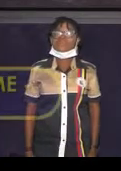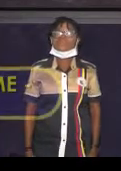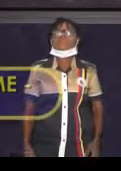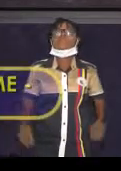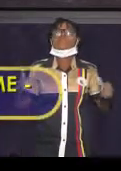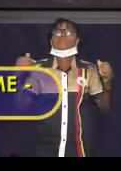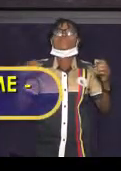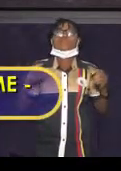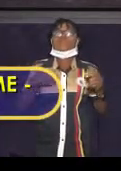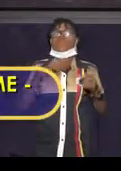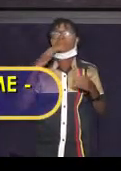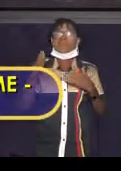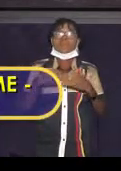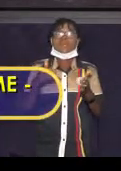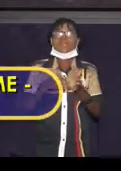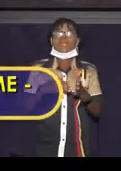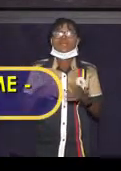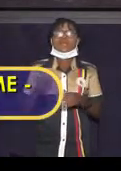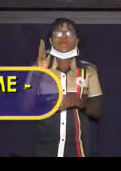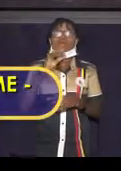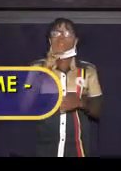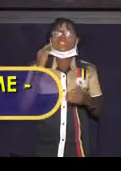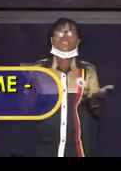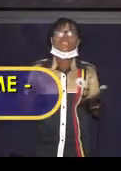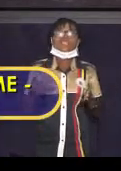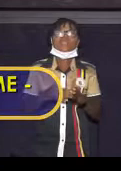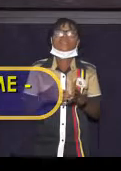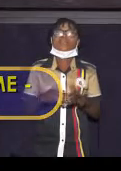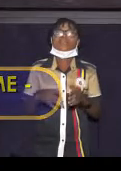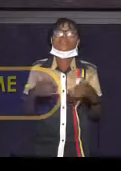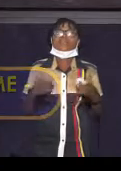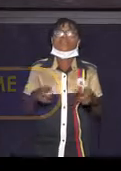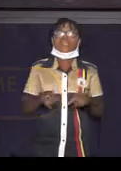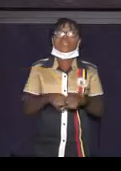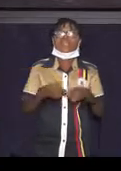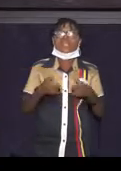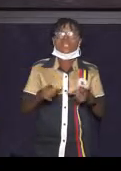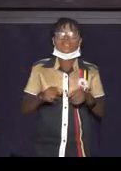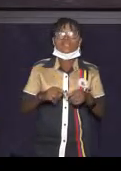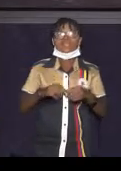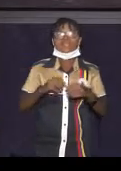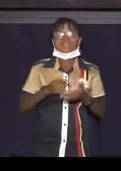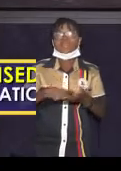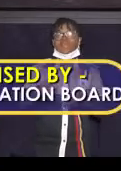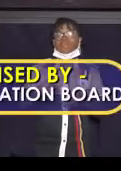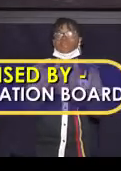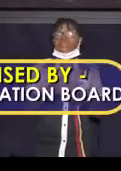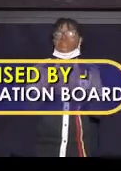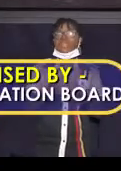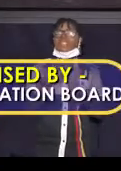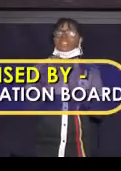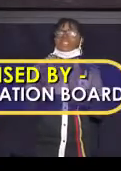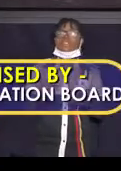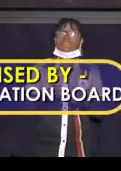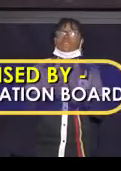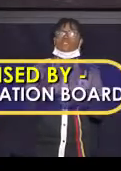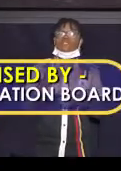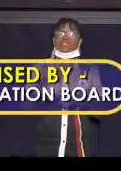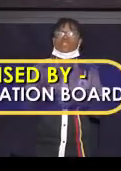Eyes on me. Uncle Popo is here. So let's mark together. The first question, what is a